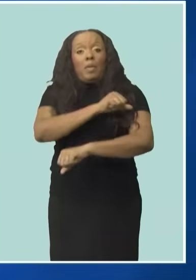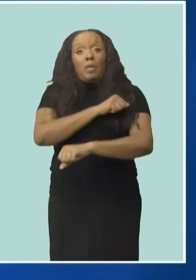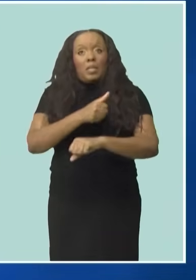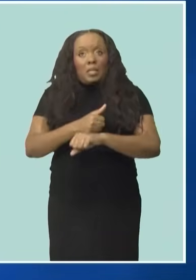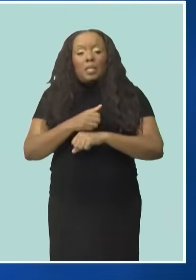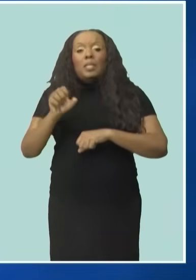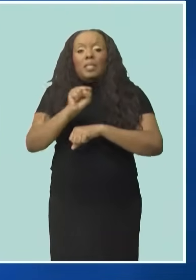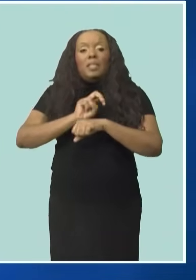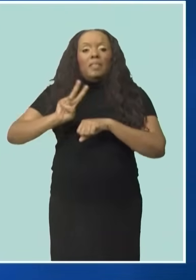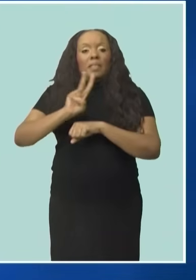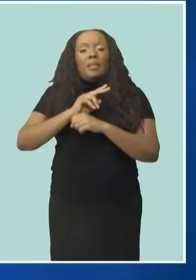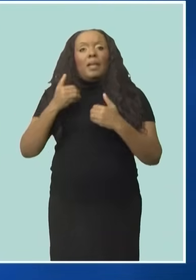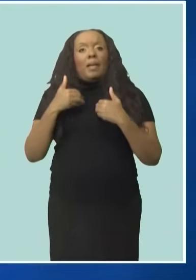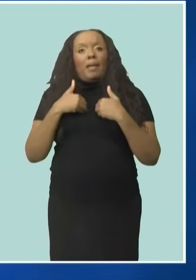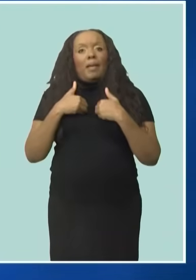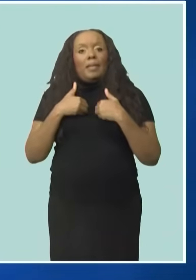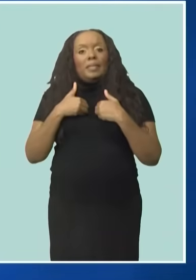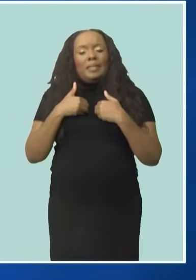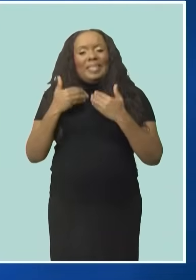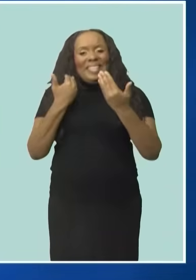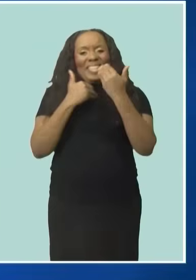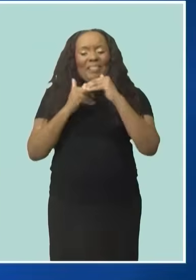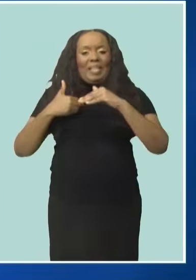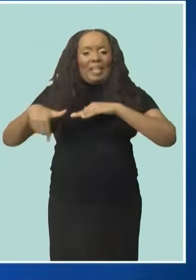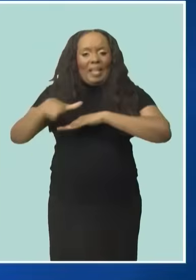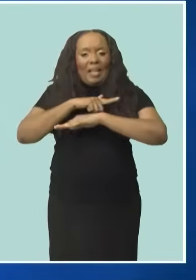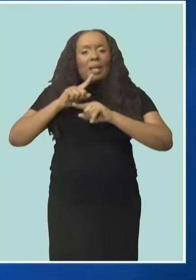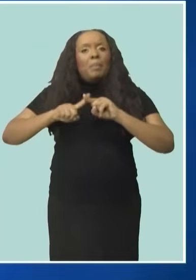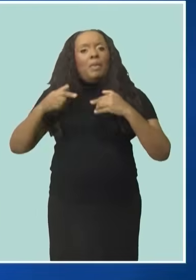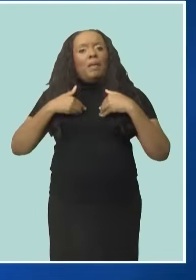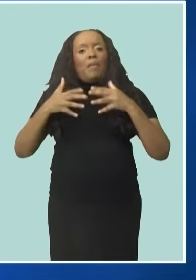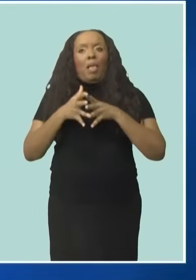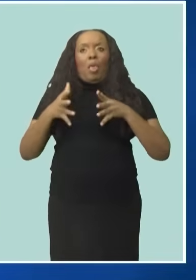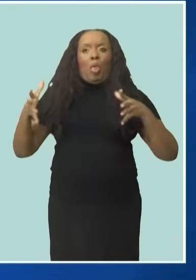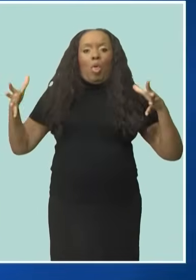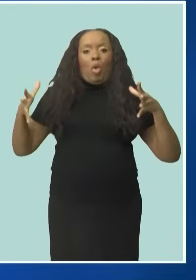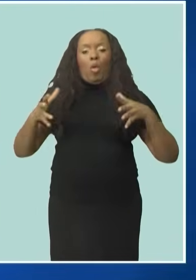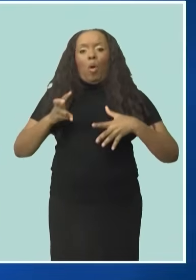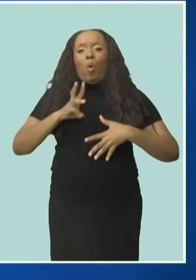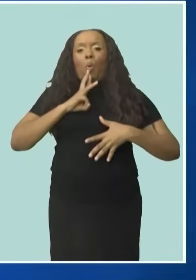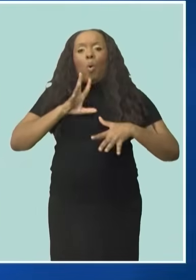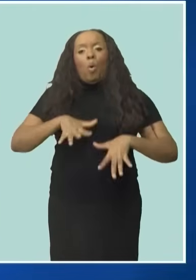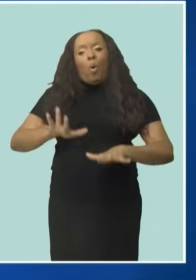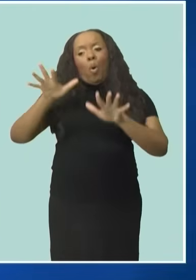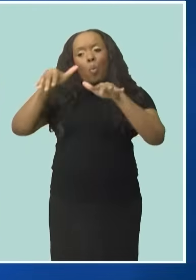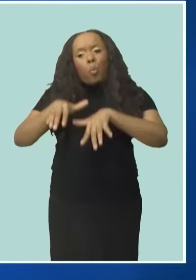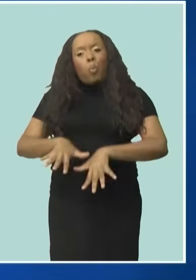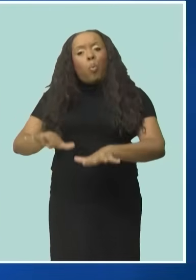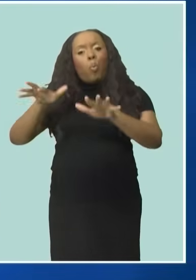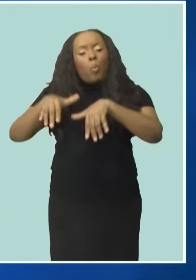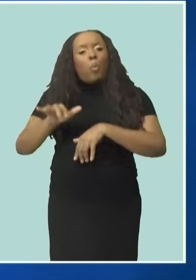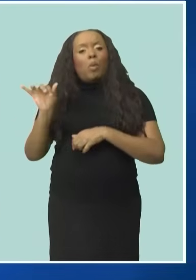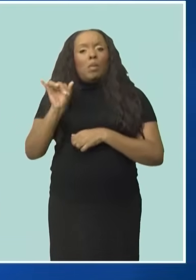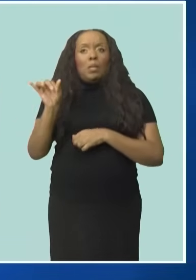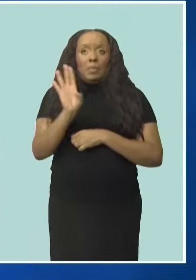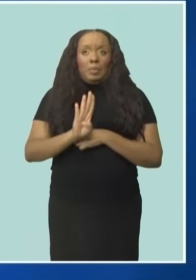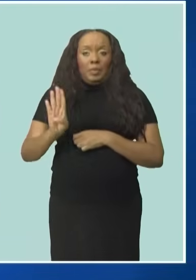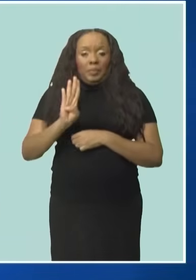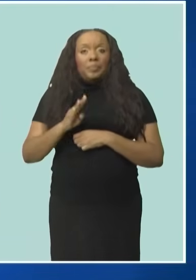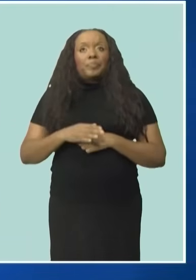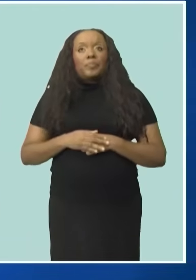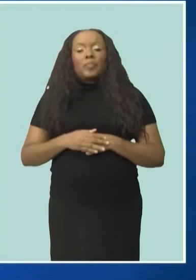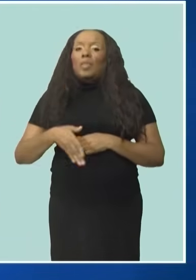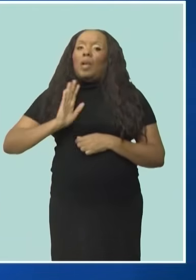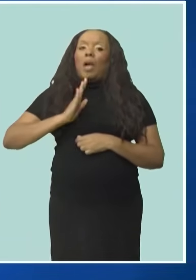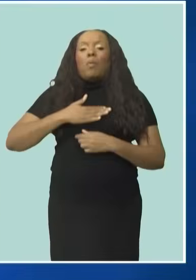they are a massive ocean state just as we are. So these conversations, Mr. President, are